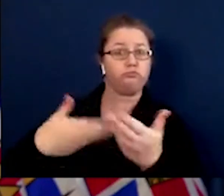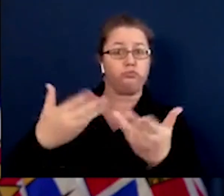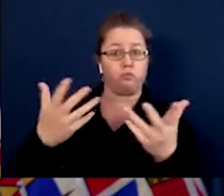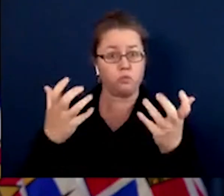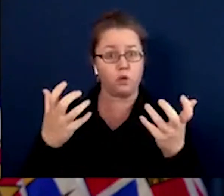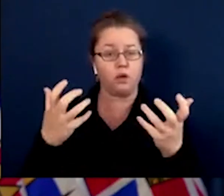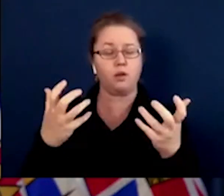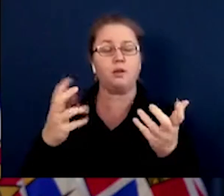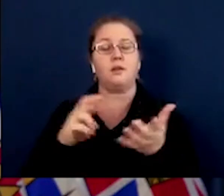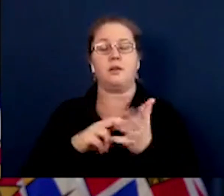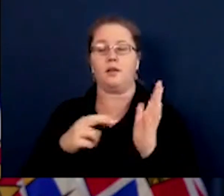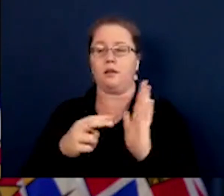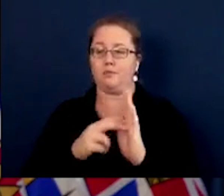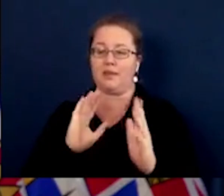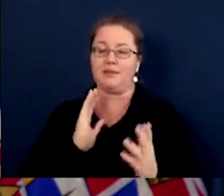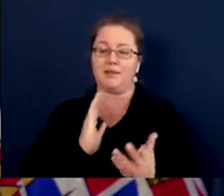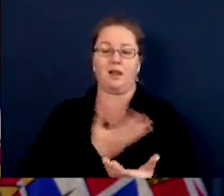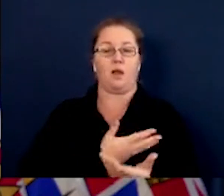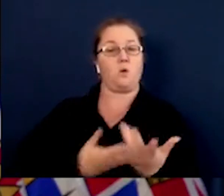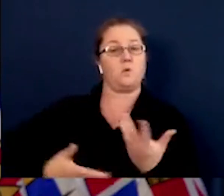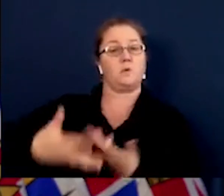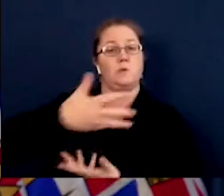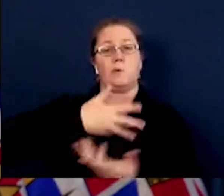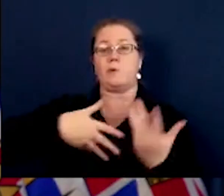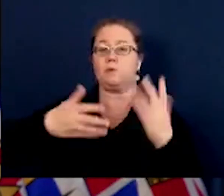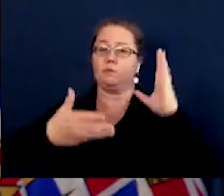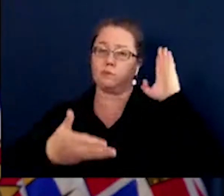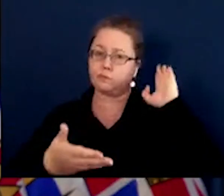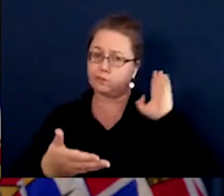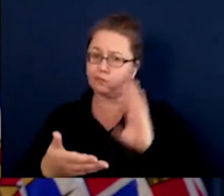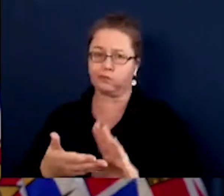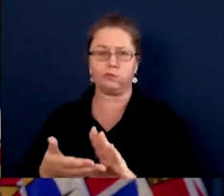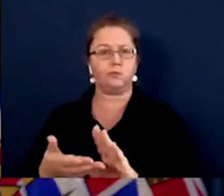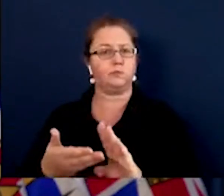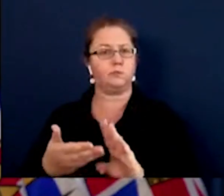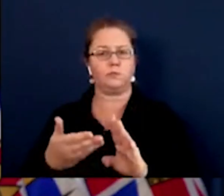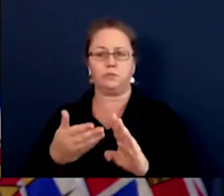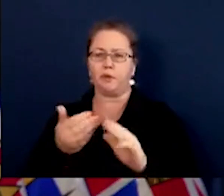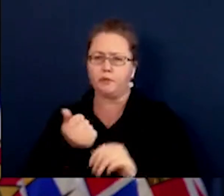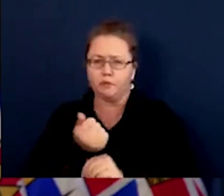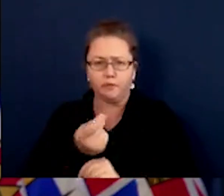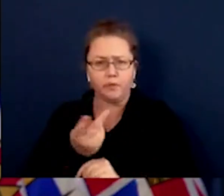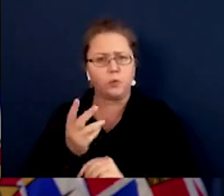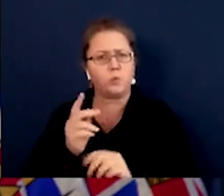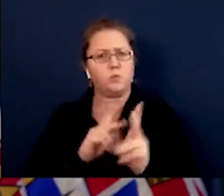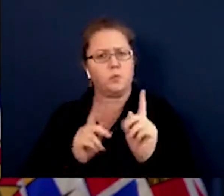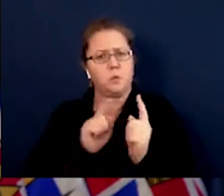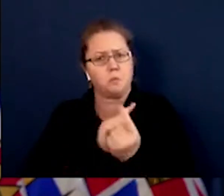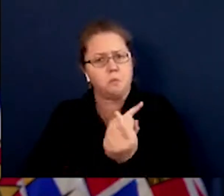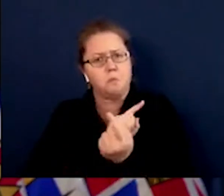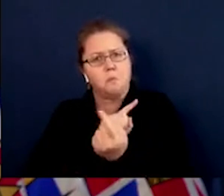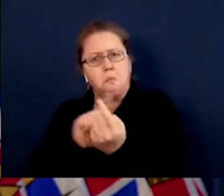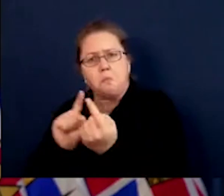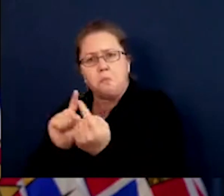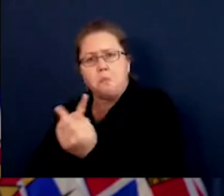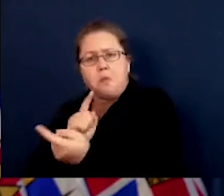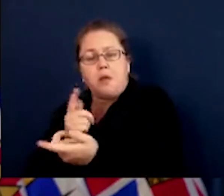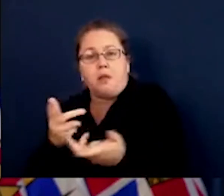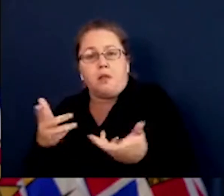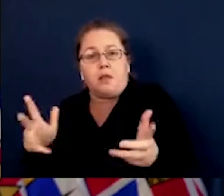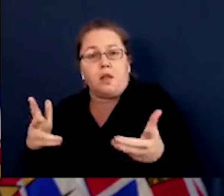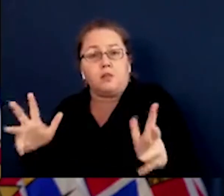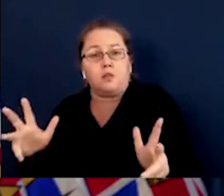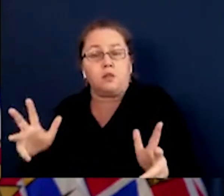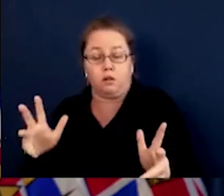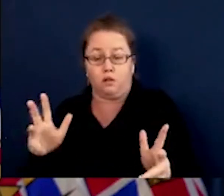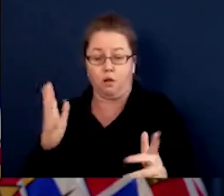we need to control and manage our social gatherings to keep this virus in check and prevent it from spreading